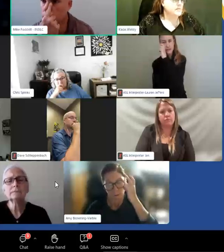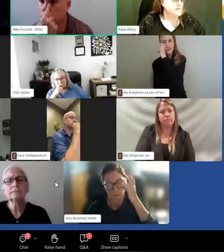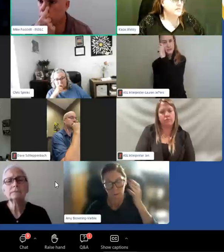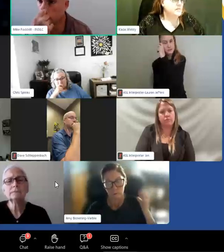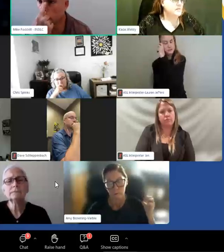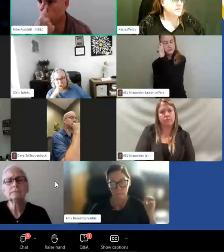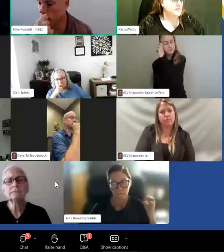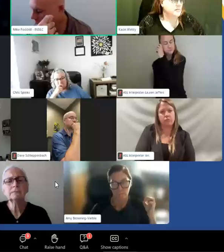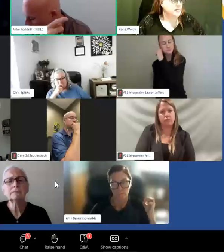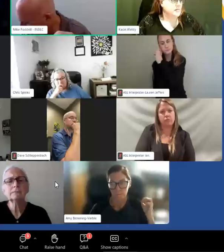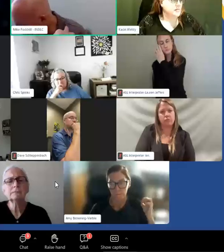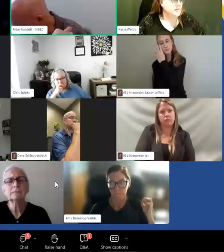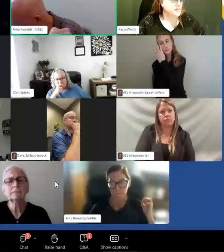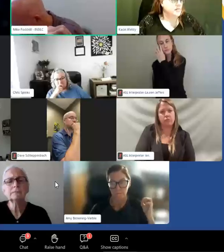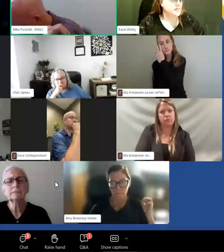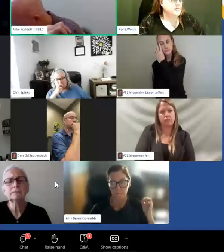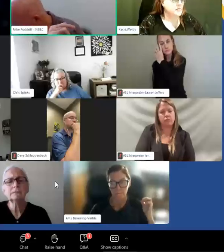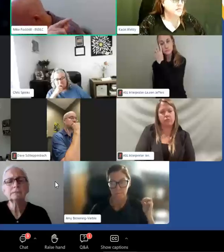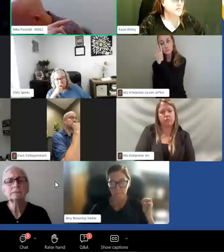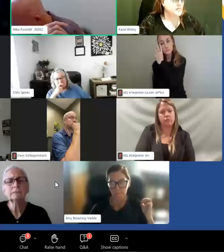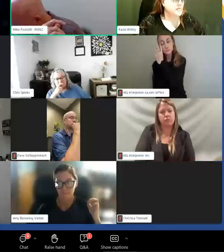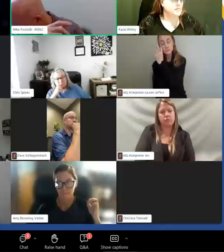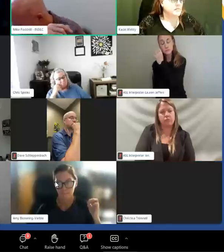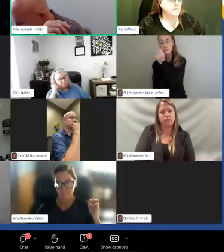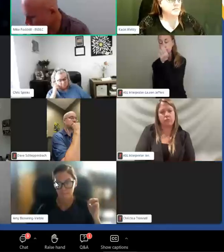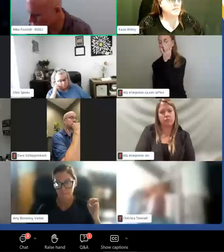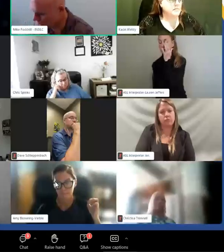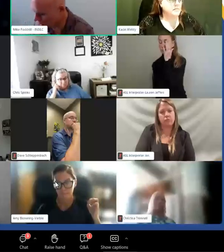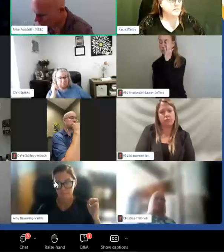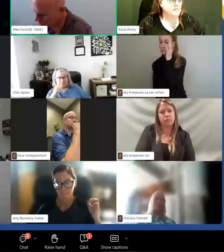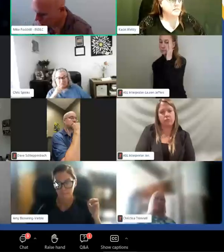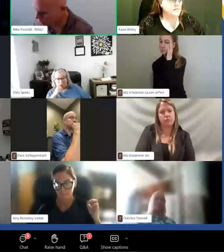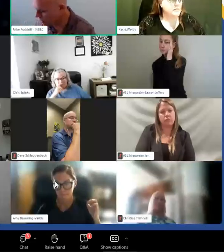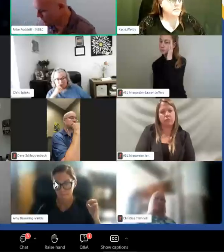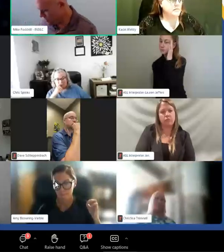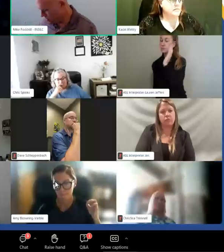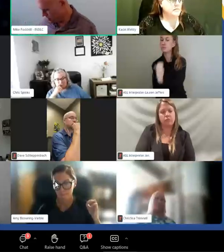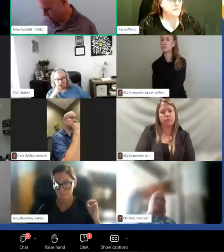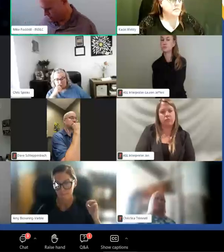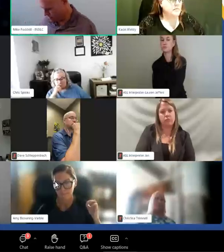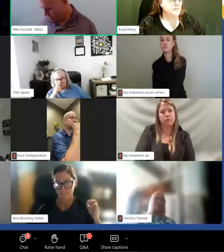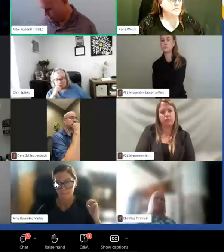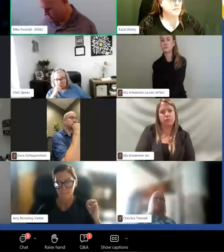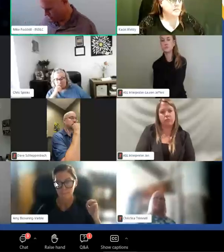Yep, and I just sent her another one. And then I got a text from Ann Barnhart. She's restarting her computer.